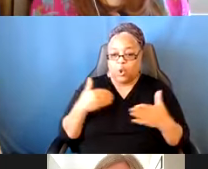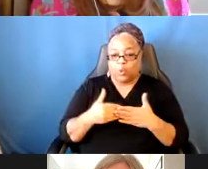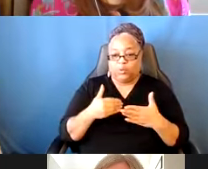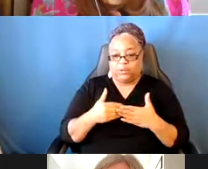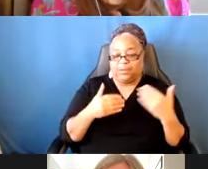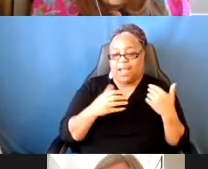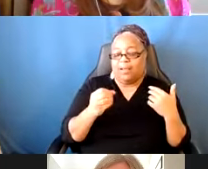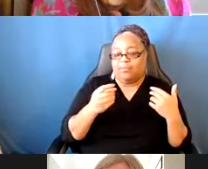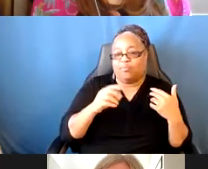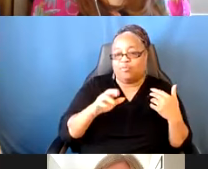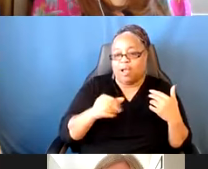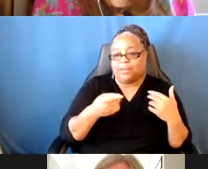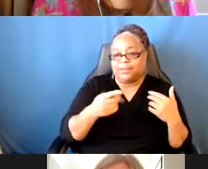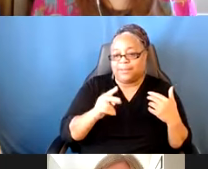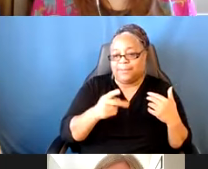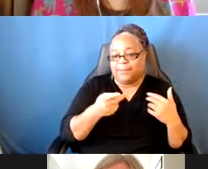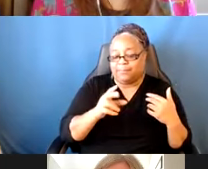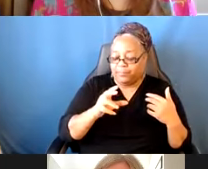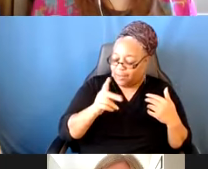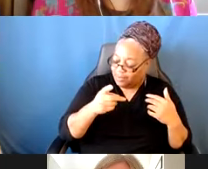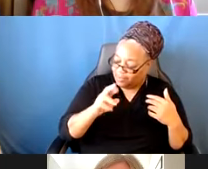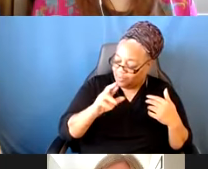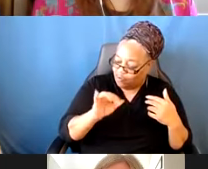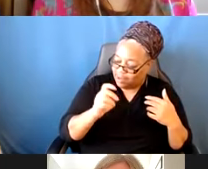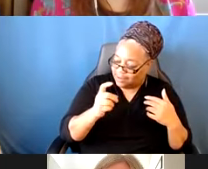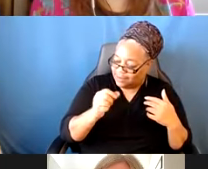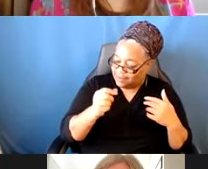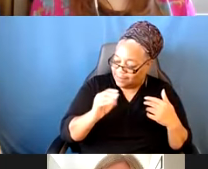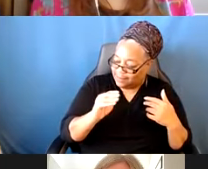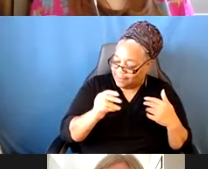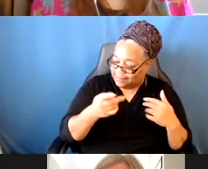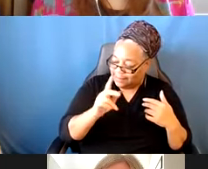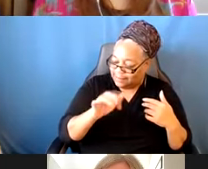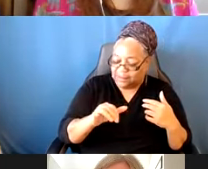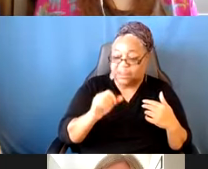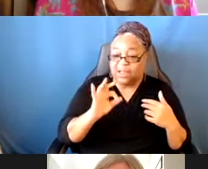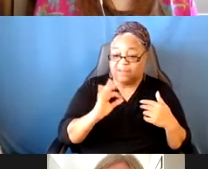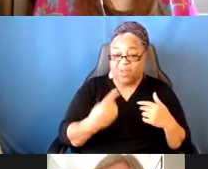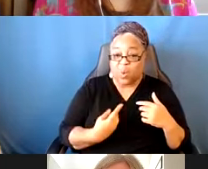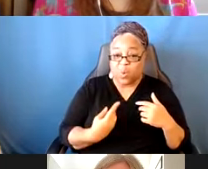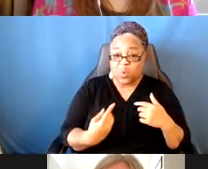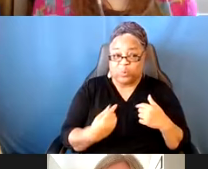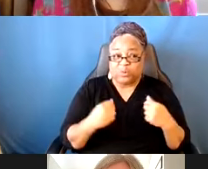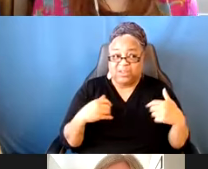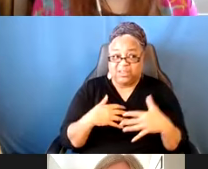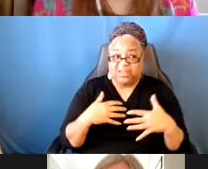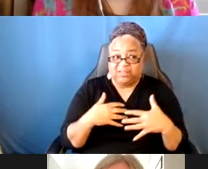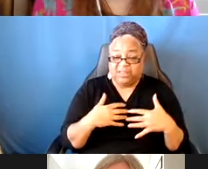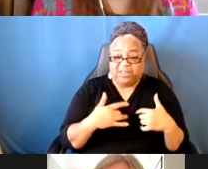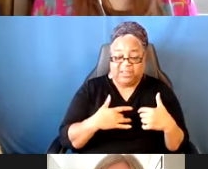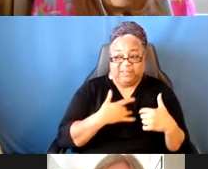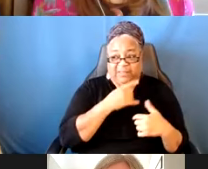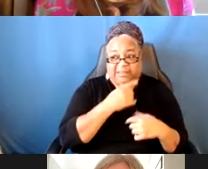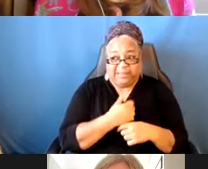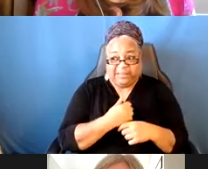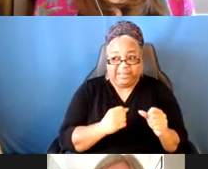where maybe being alone is scary, or if you are feeling unsafe, you don't want to be